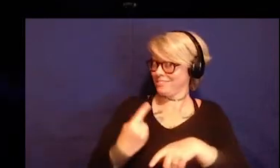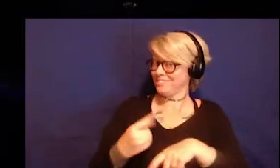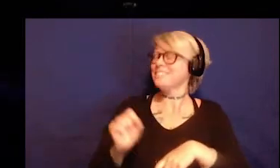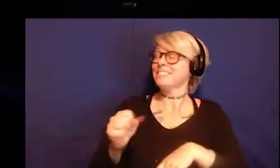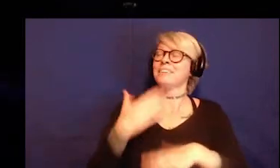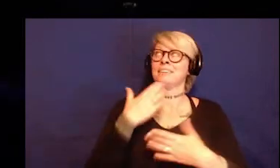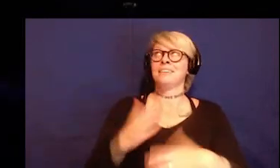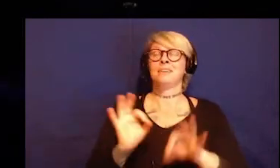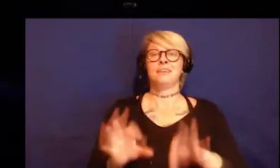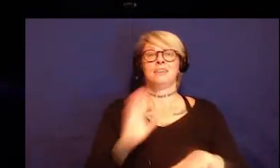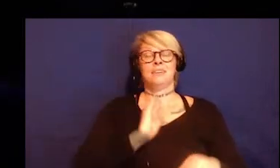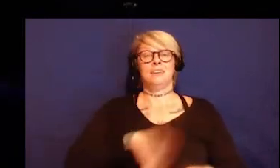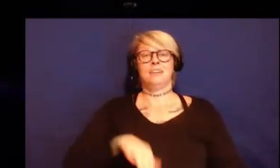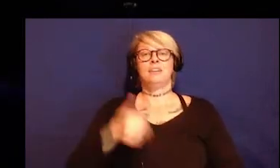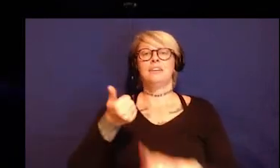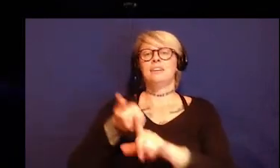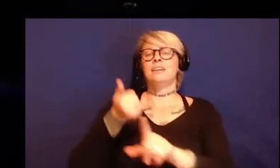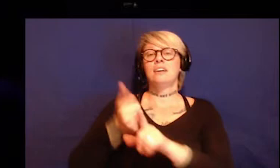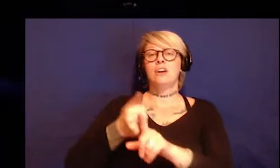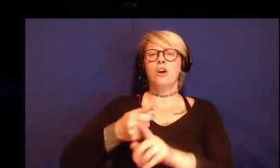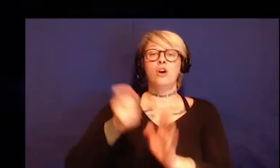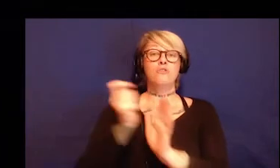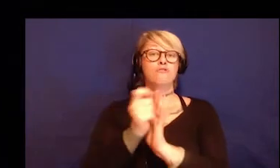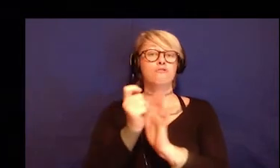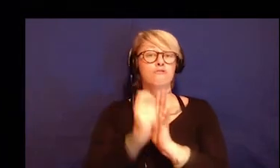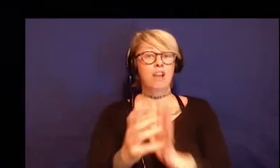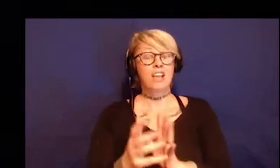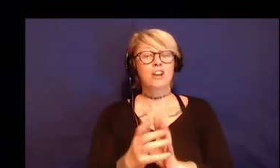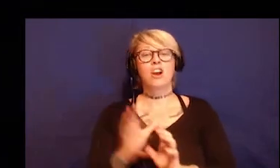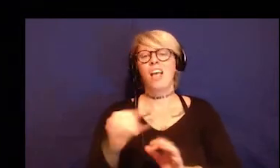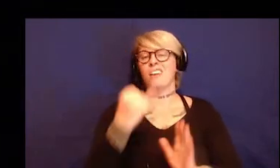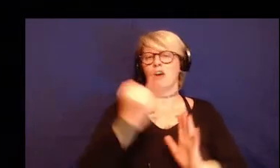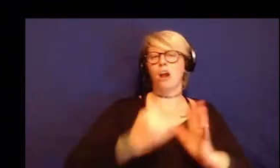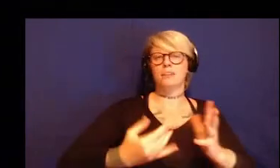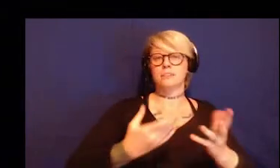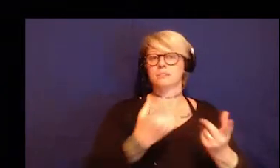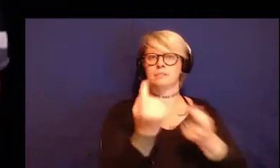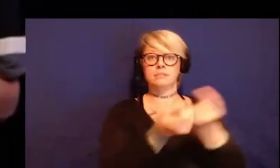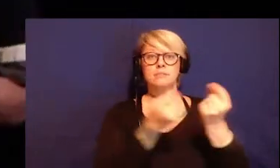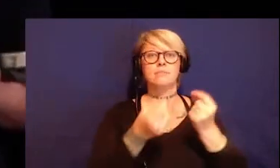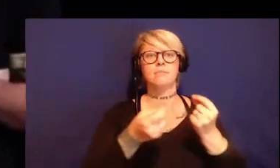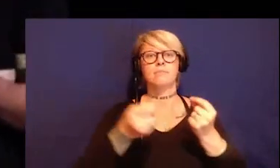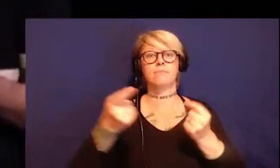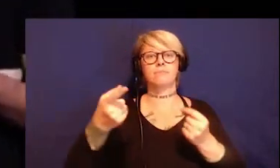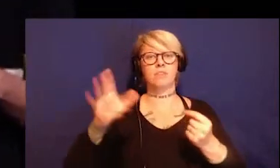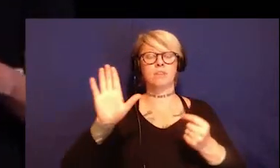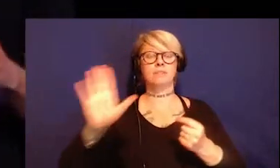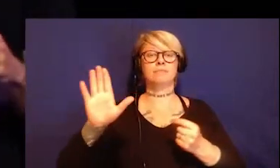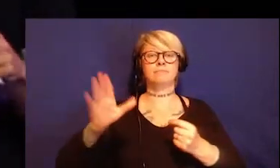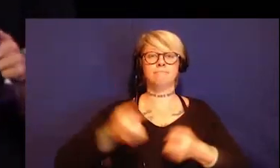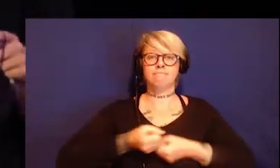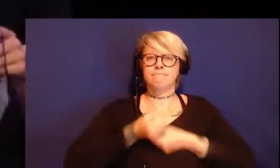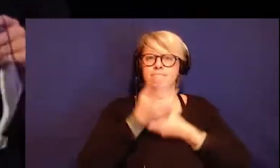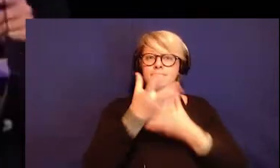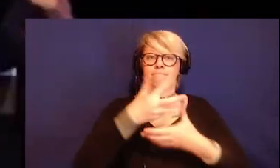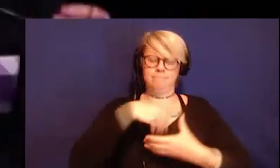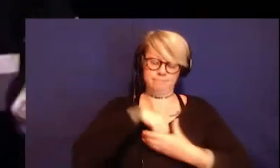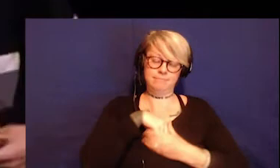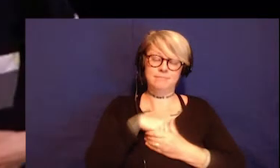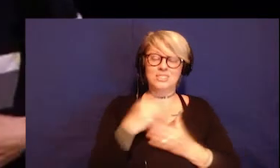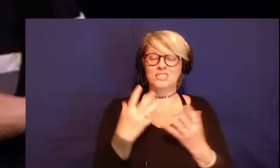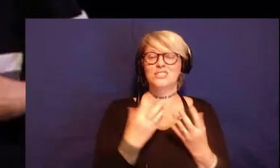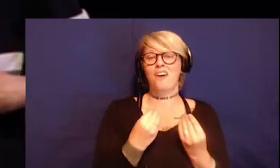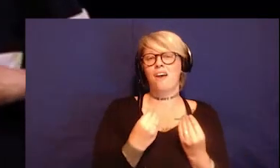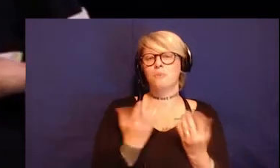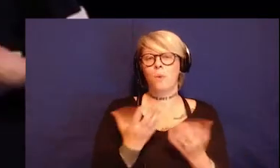an interdisciplinary artist and playwright. Their work comes from a deeply personal space, the soft parts of themselves that love making people laugh and